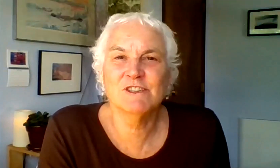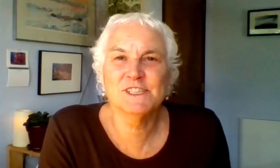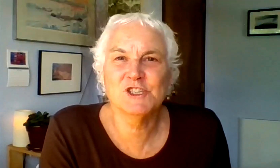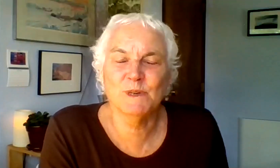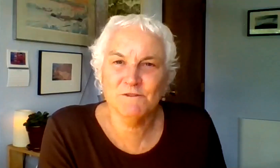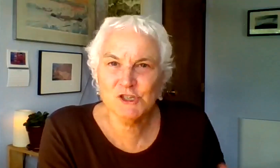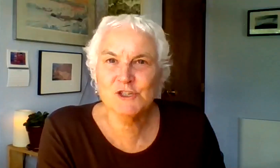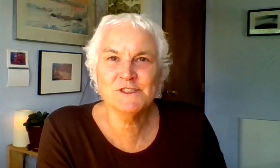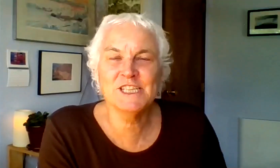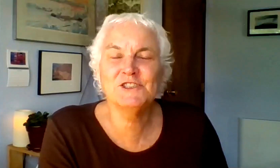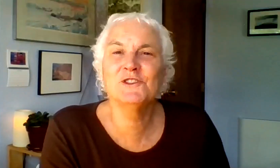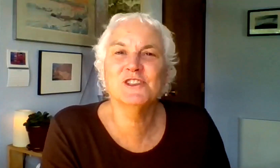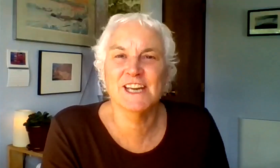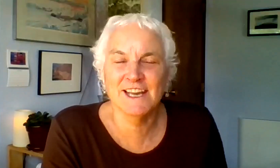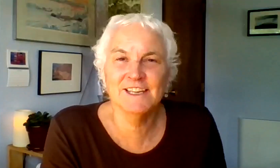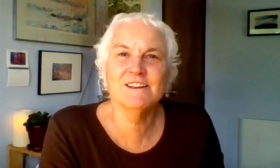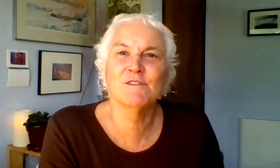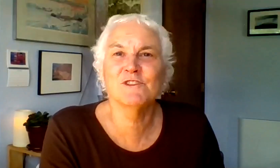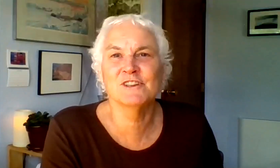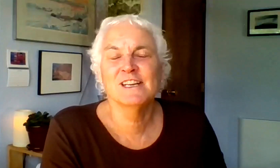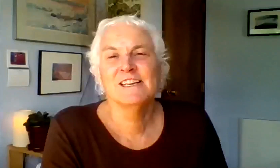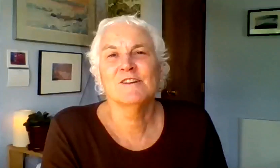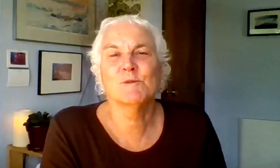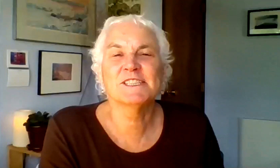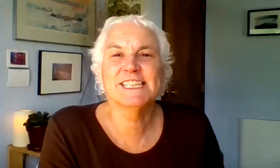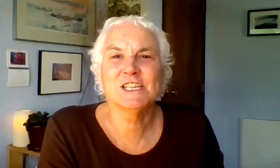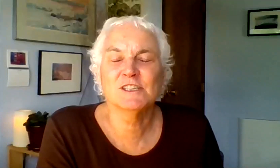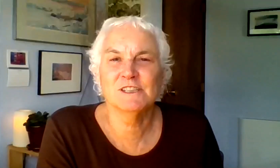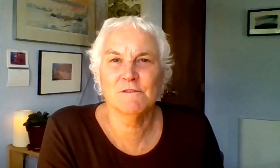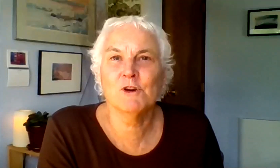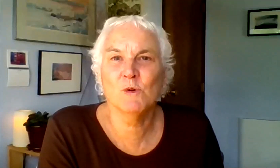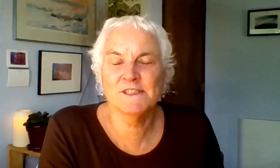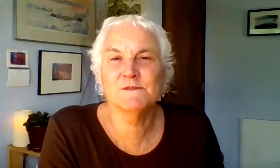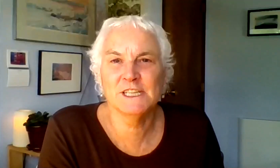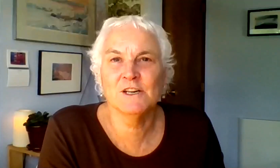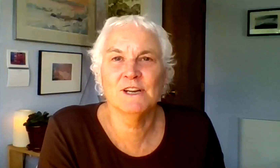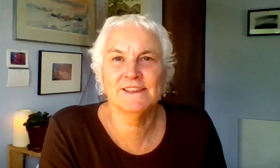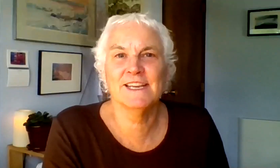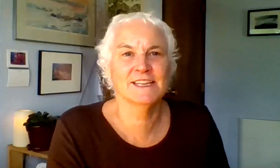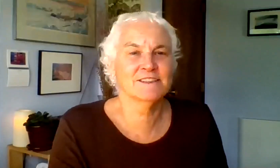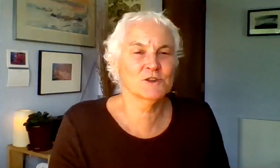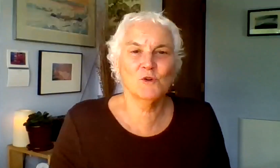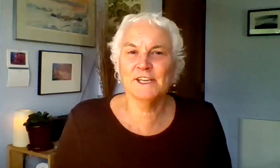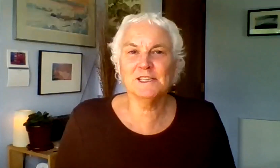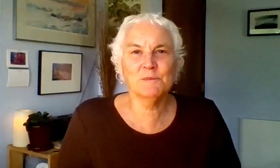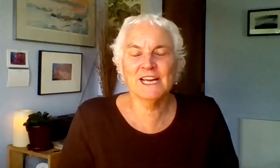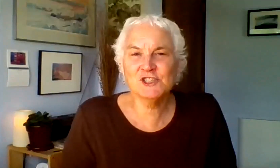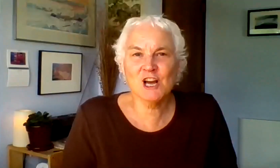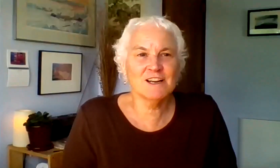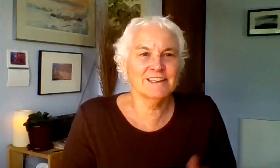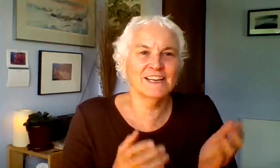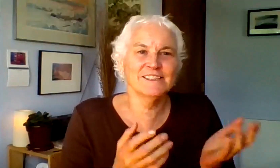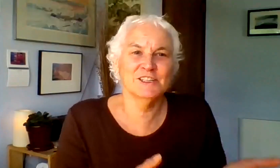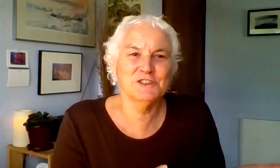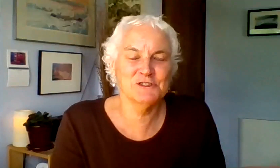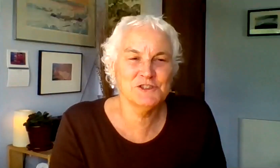have a conversation. But for sure, stay tuned to the end of the presentation today for Gwen's video at the end. So Gwendolyn